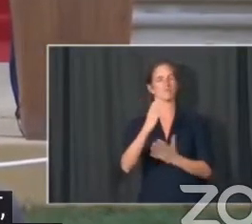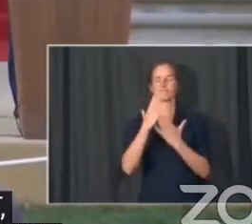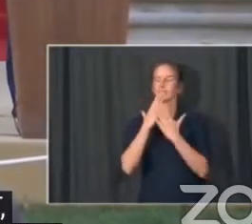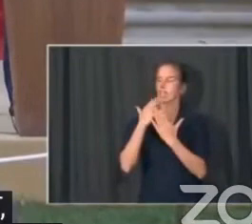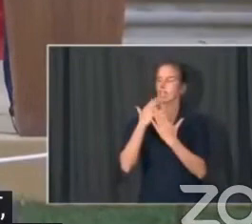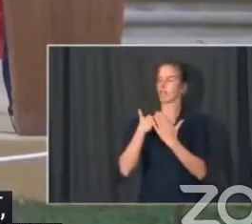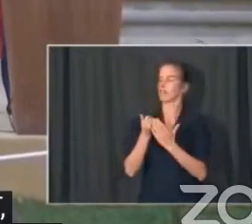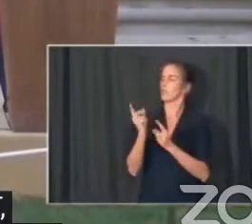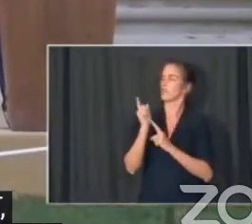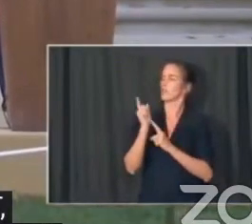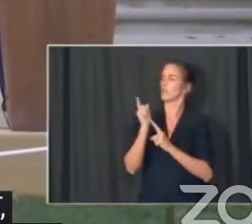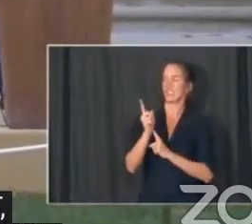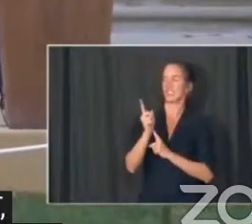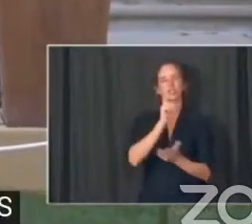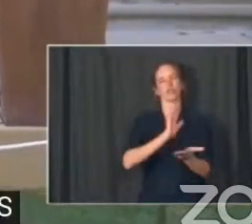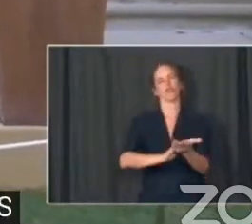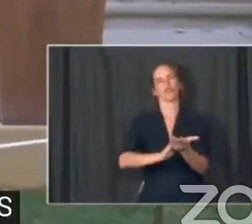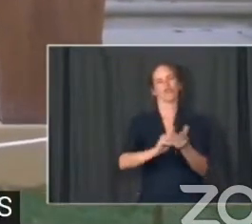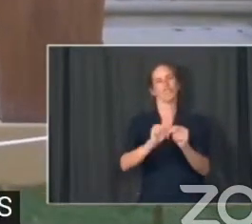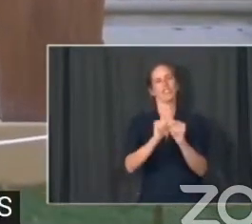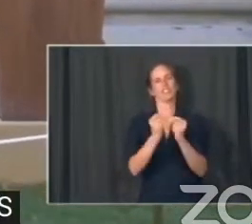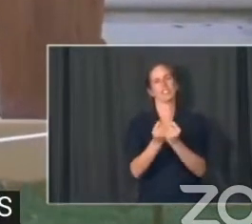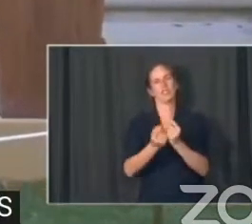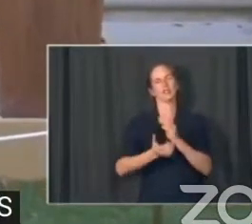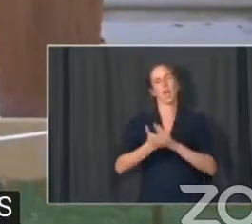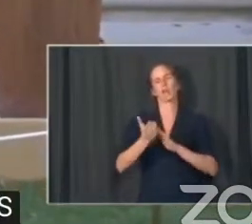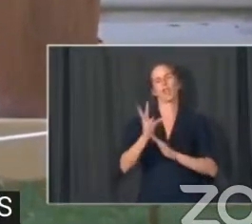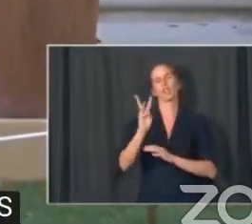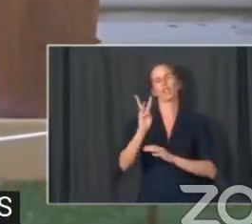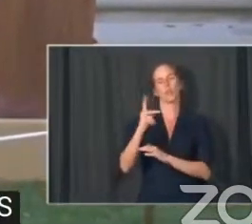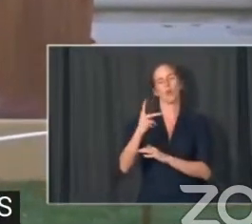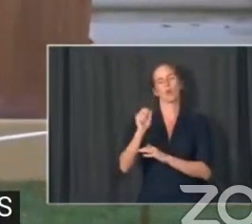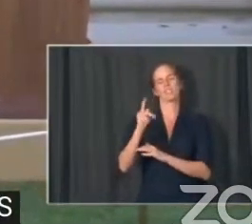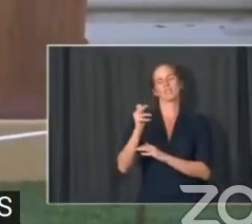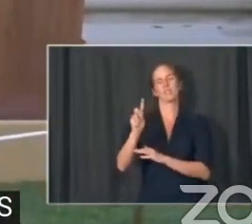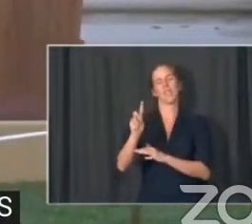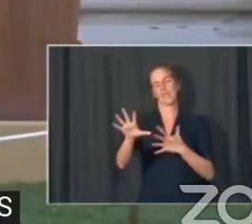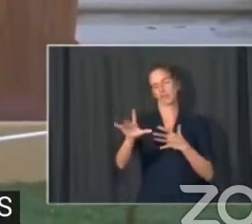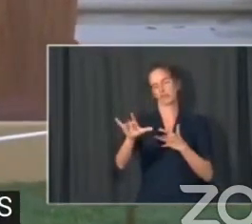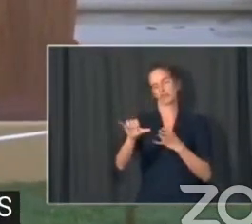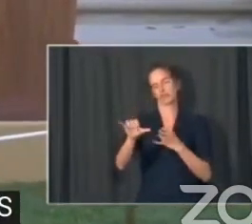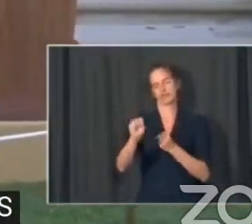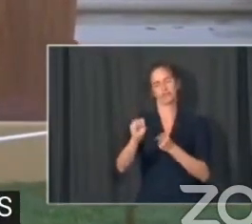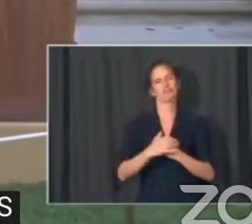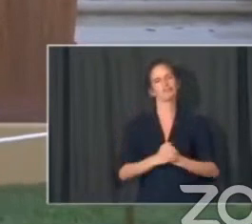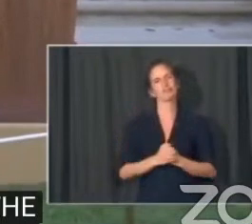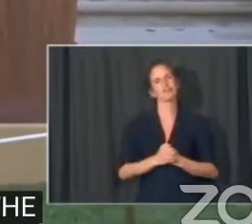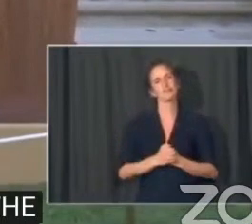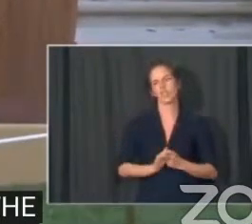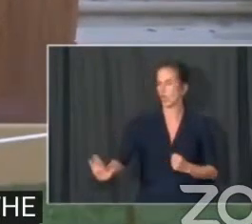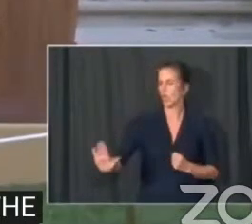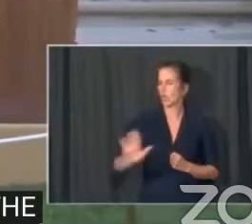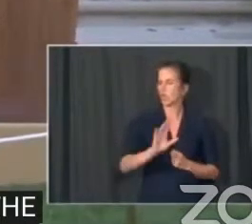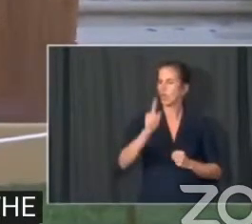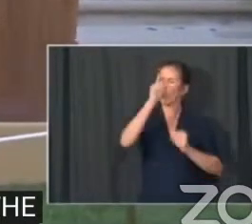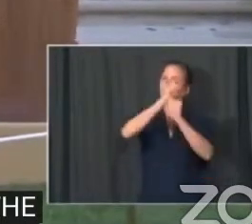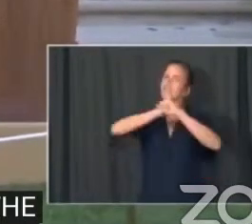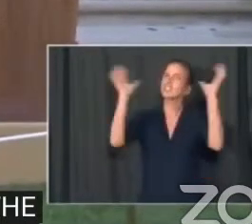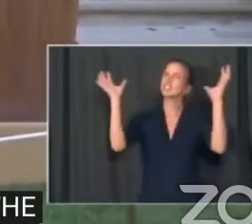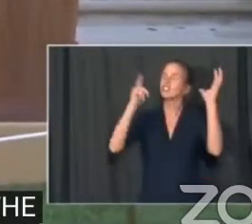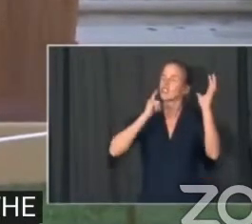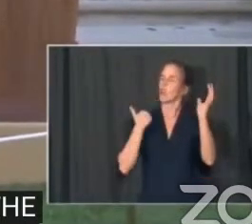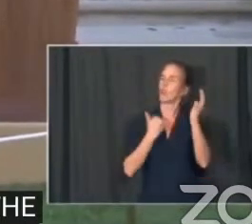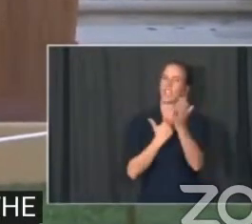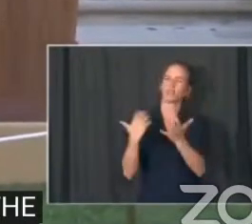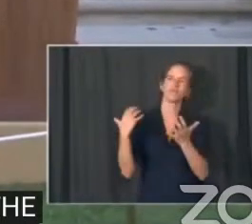the team Gracias, señor of presidente. Operation En Warp nombre de Speed. toda la Casa Blanca, It was your grupo de vision fuerza that we could de trabajo, harness de the ingenuity and the